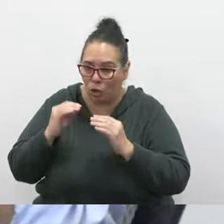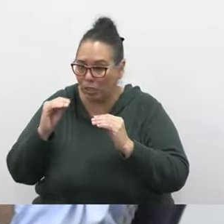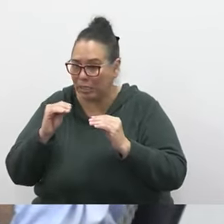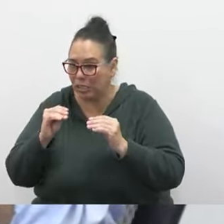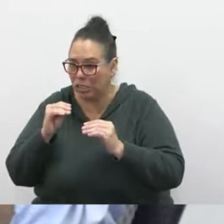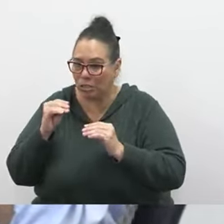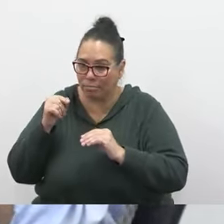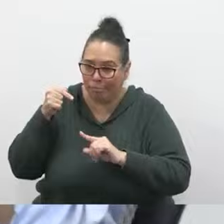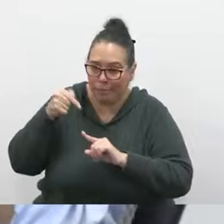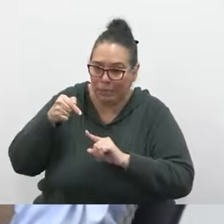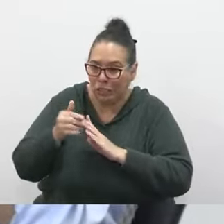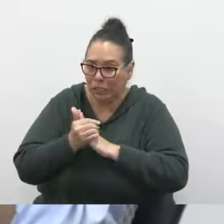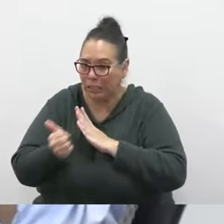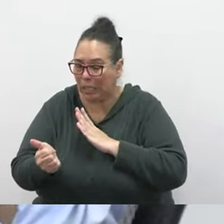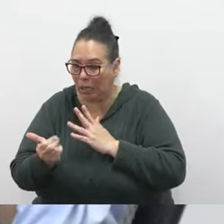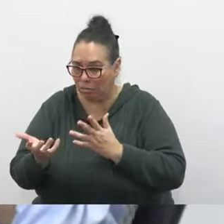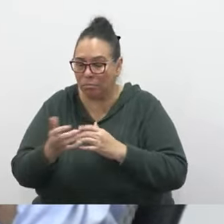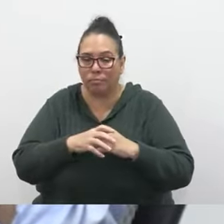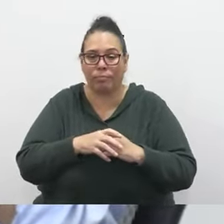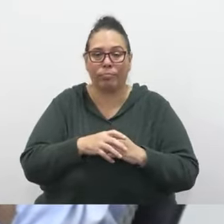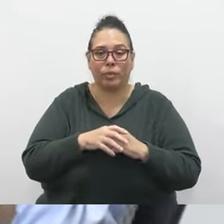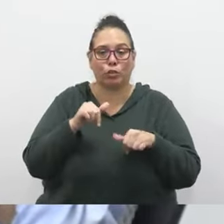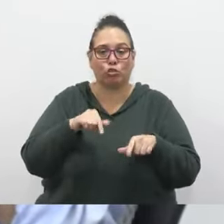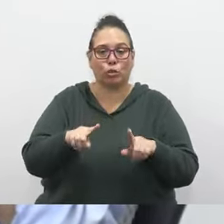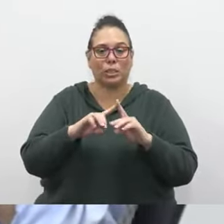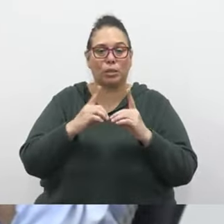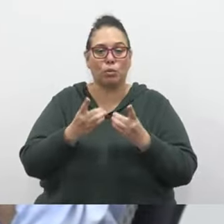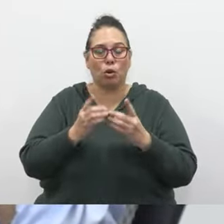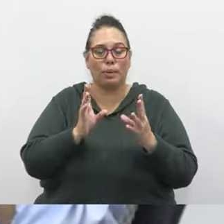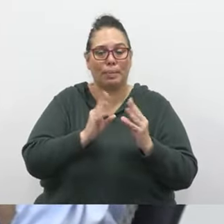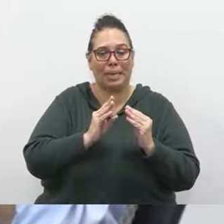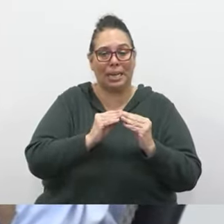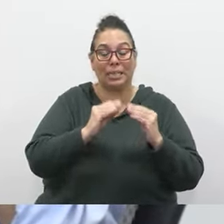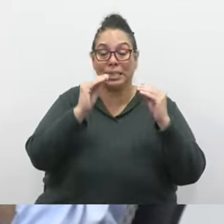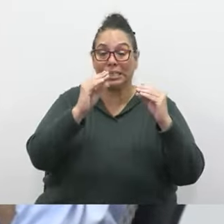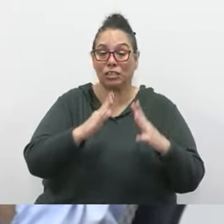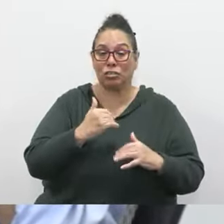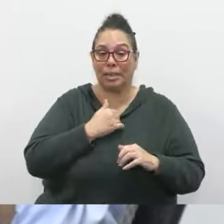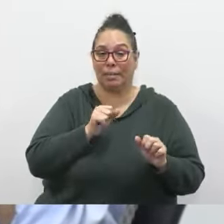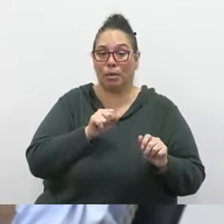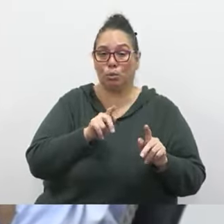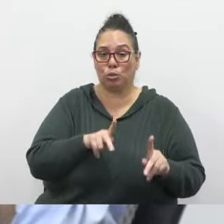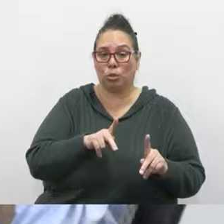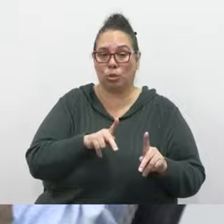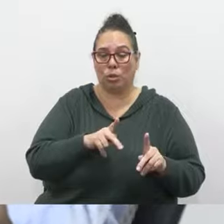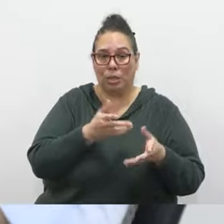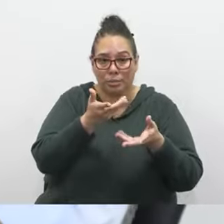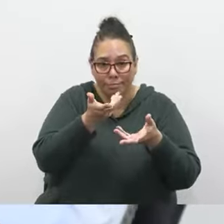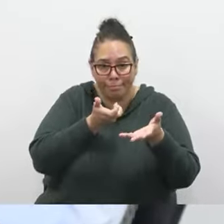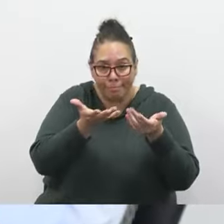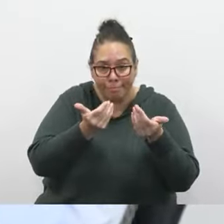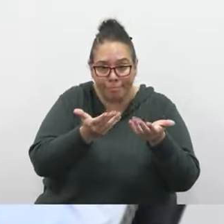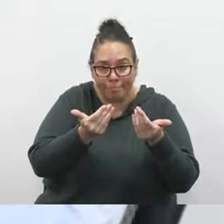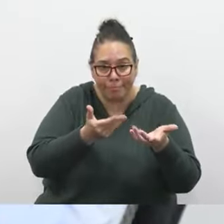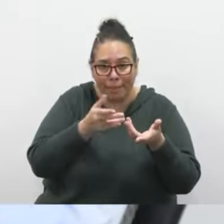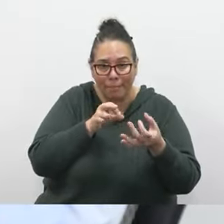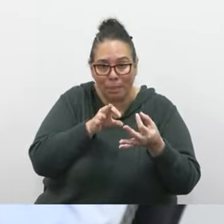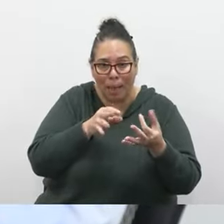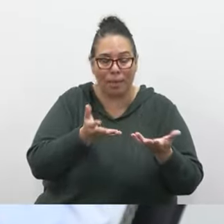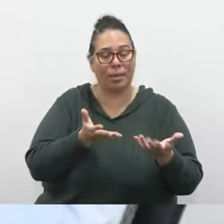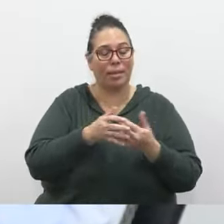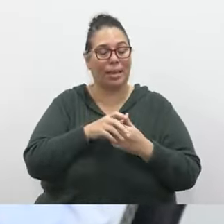skill. Many times during those department meetings, teachers also have the opportunity to solicit feedback. If